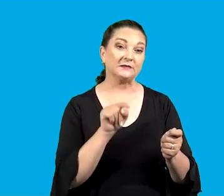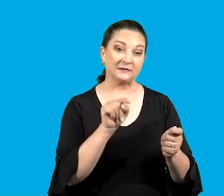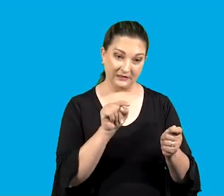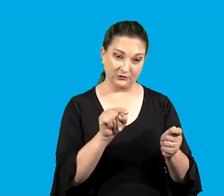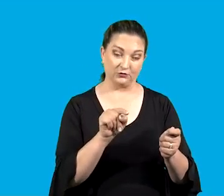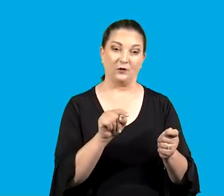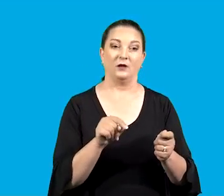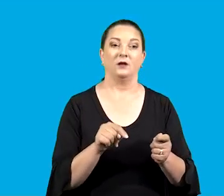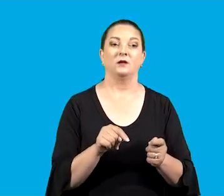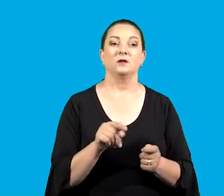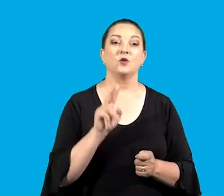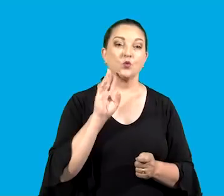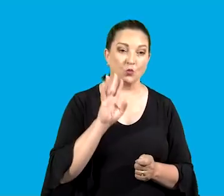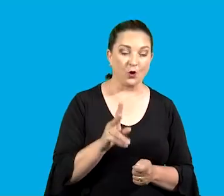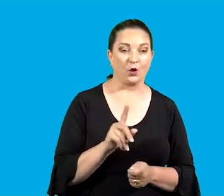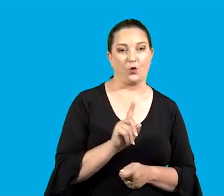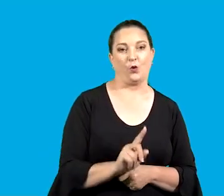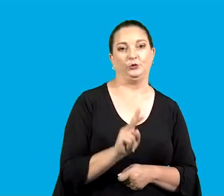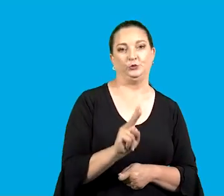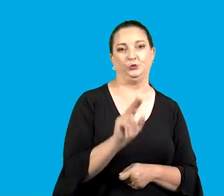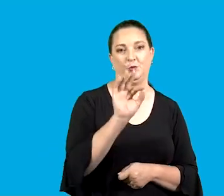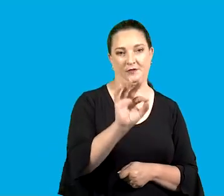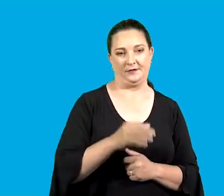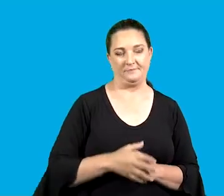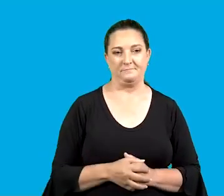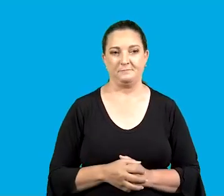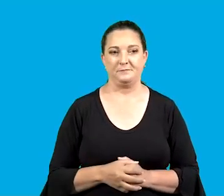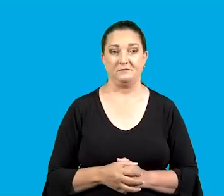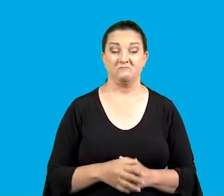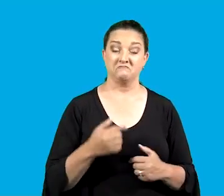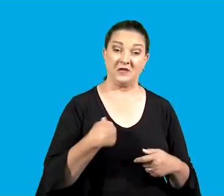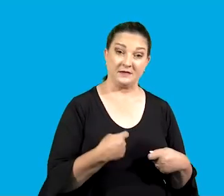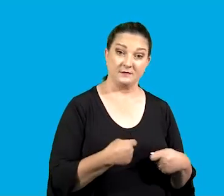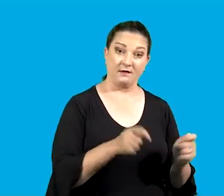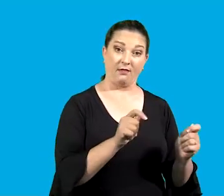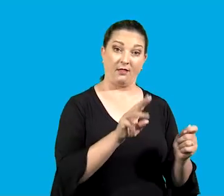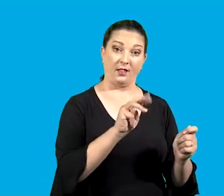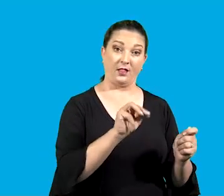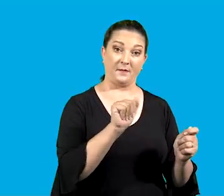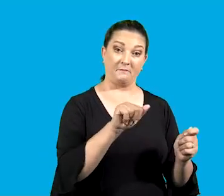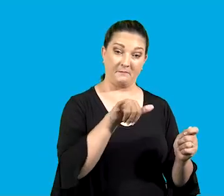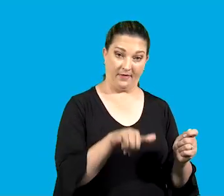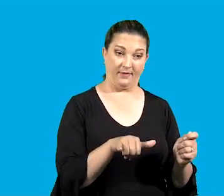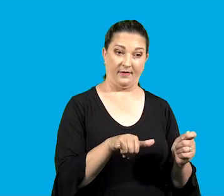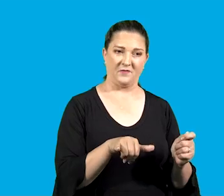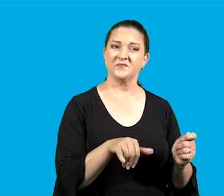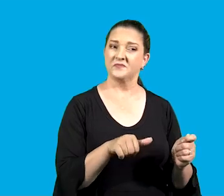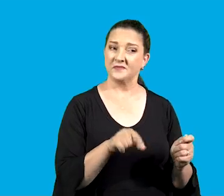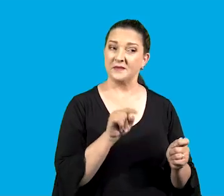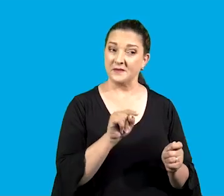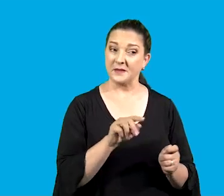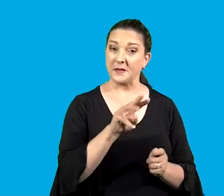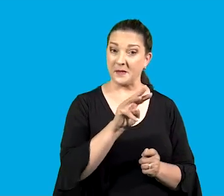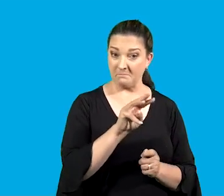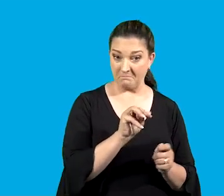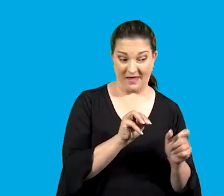I also call it 1, 2, and then 3. We good? And then if I sell in May, I'll come to May again. Then I'll